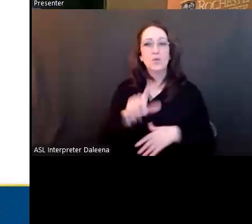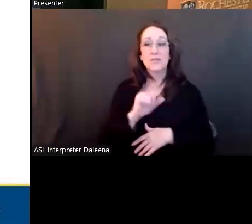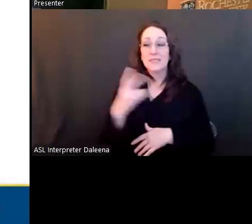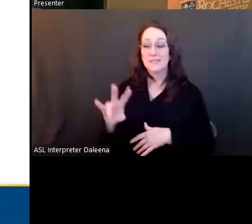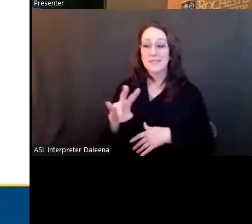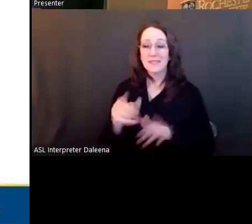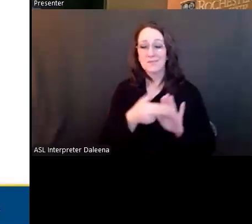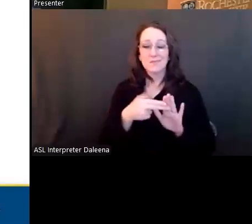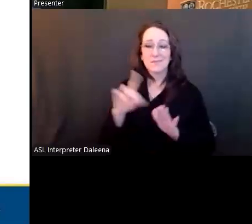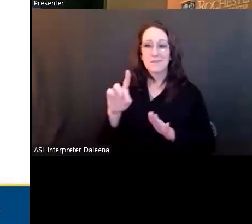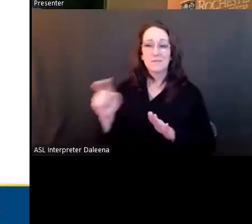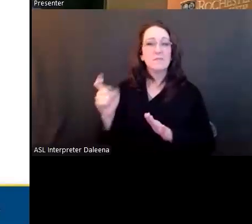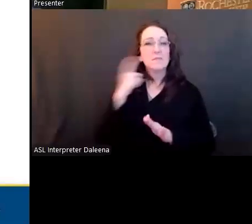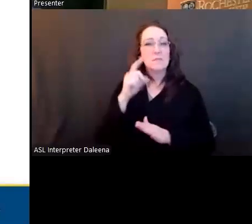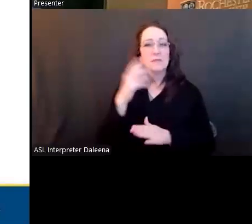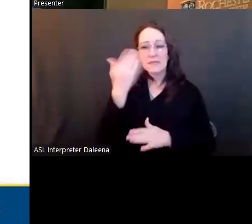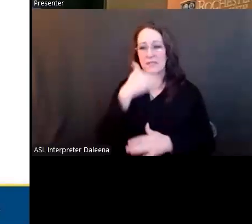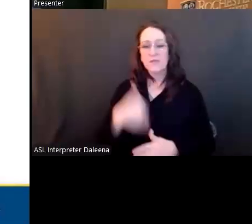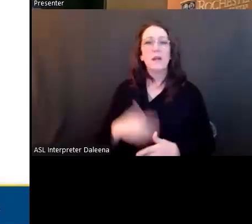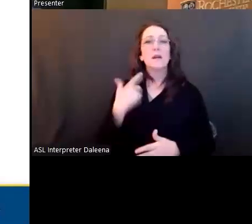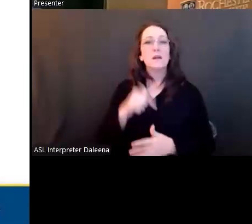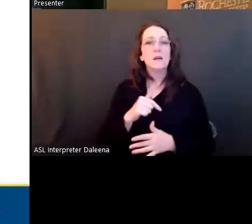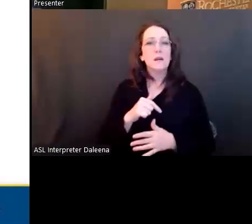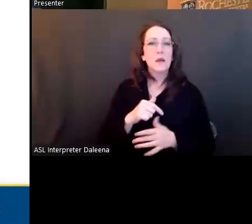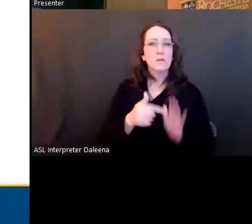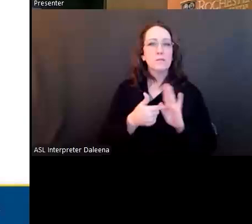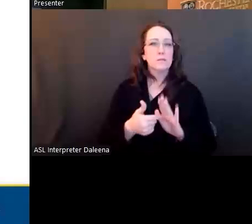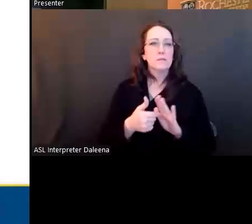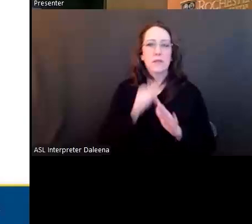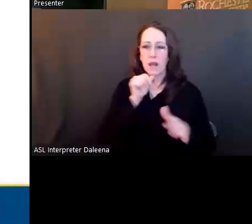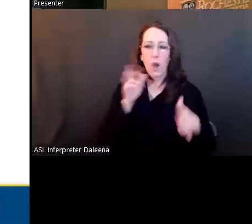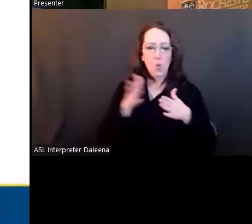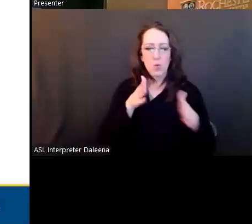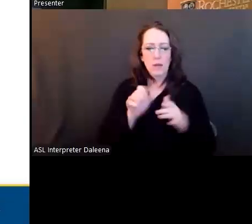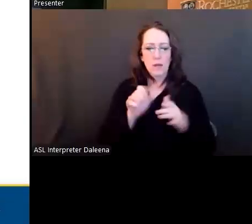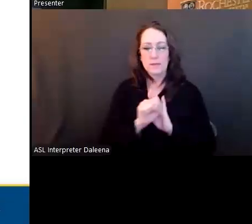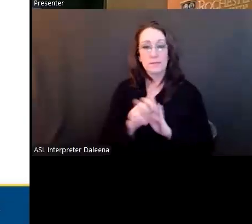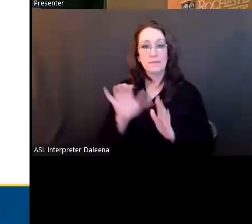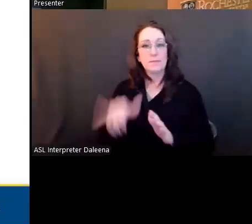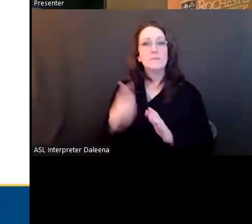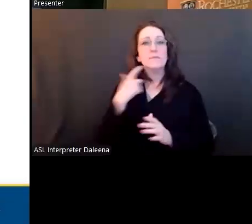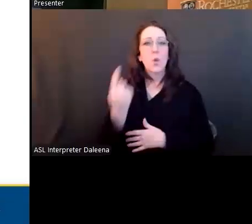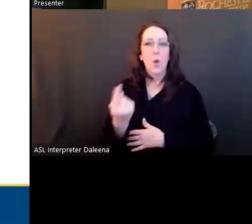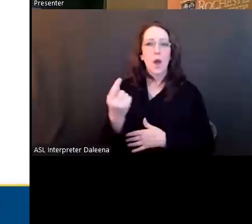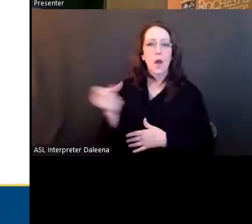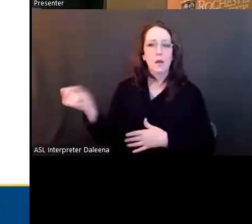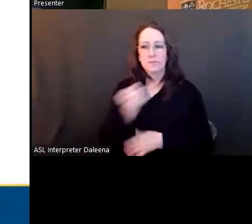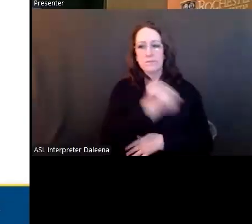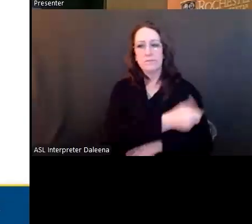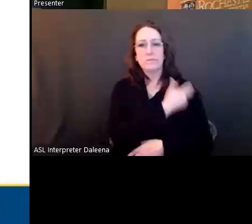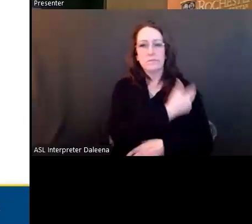of schizophrenia with predominant disorganized symptoms. He has had about 1 psychiatric admission in the summer